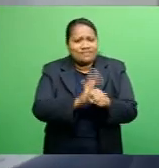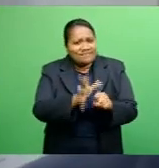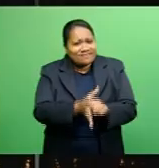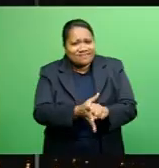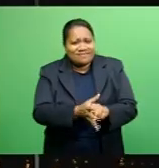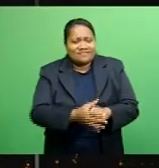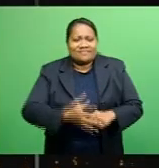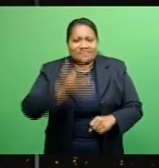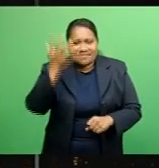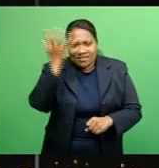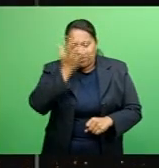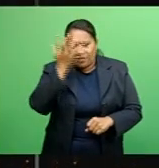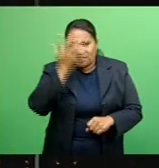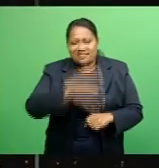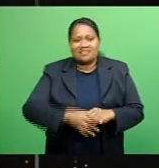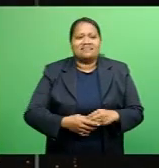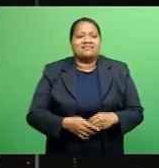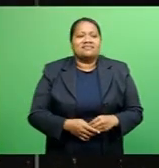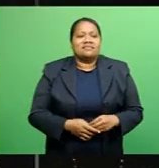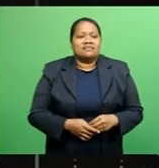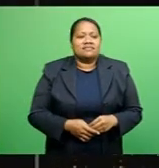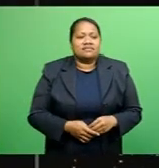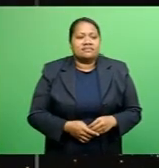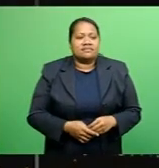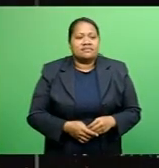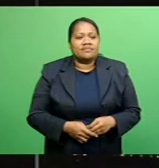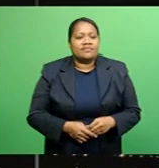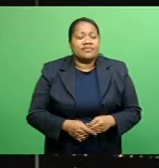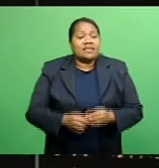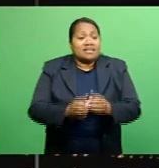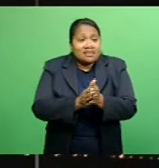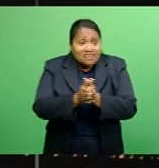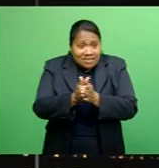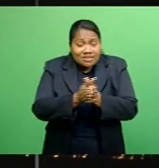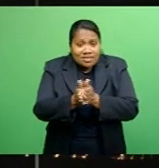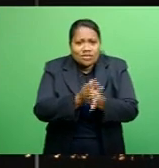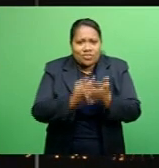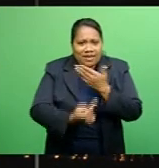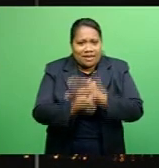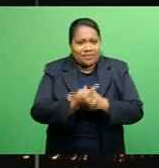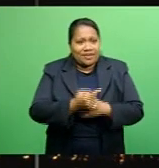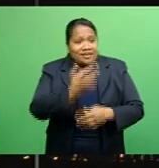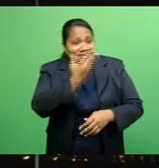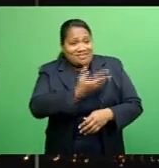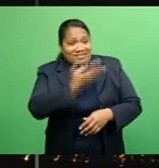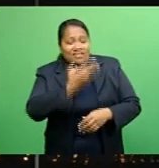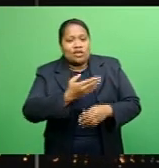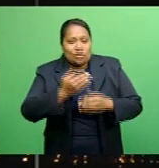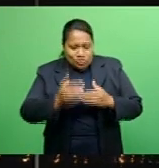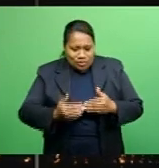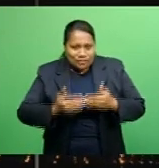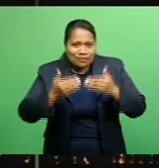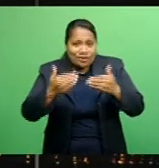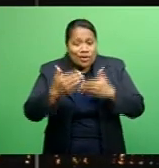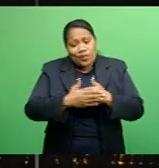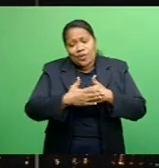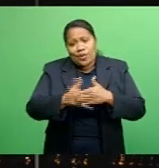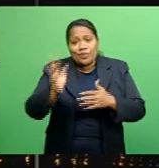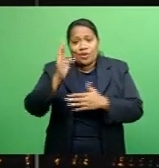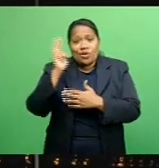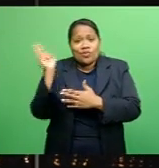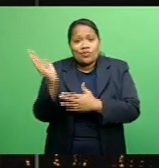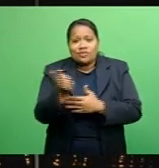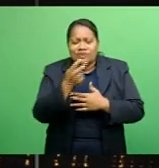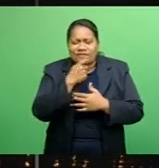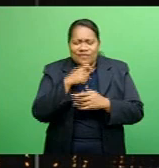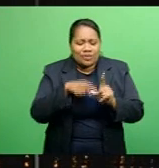threat. Sheer determination has kept Amit Kumar moving forward after opening his restaurant a few years